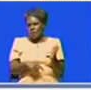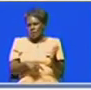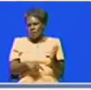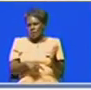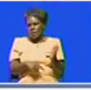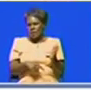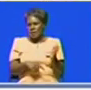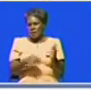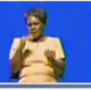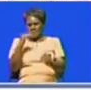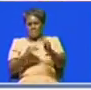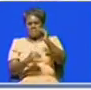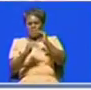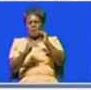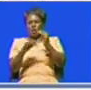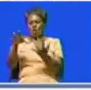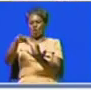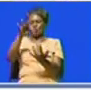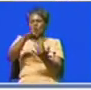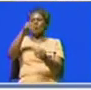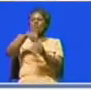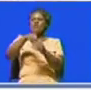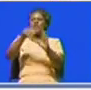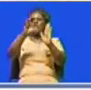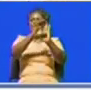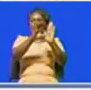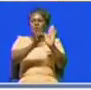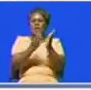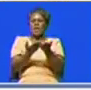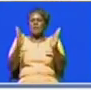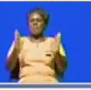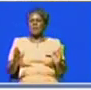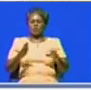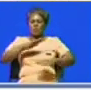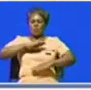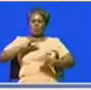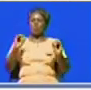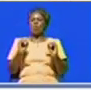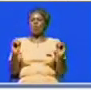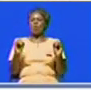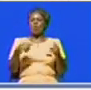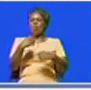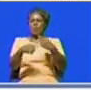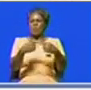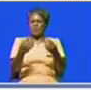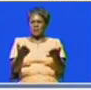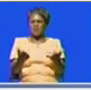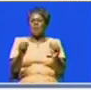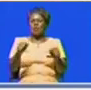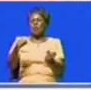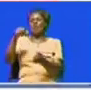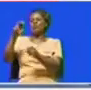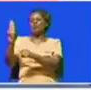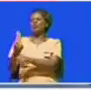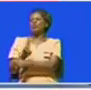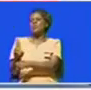a million other options within the Constitution that anybody who's dissatisfied with a process such as this can engage in.